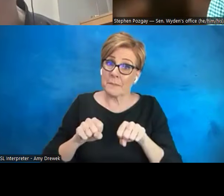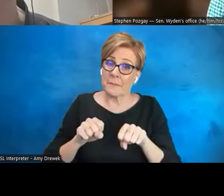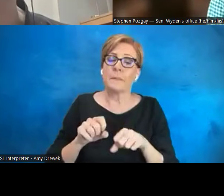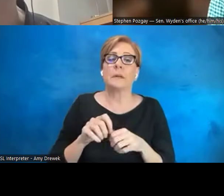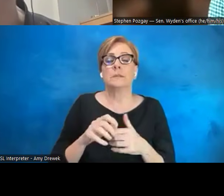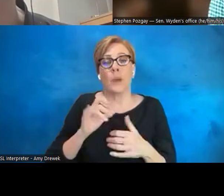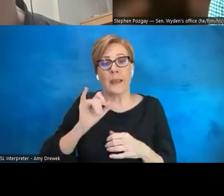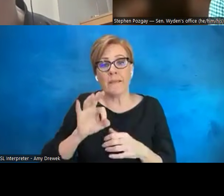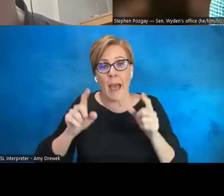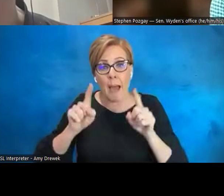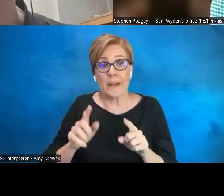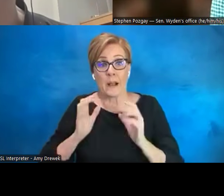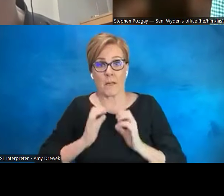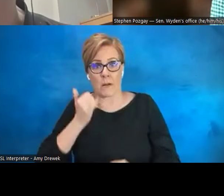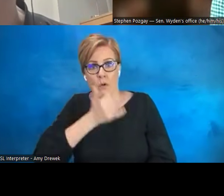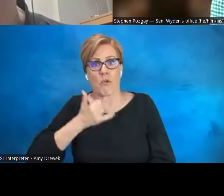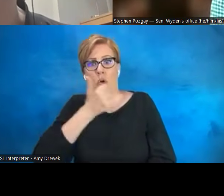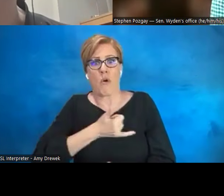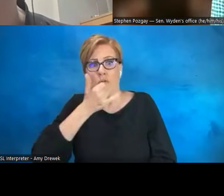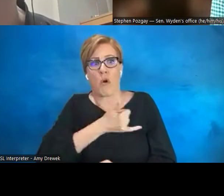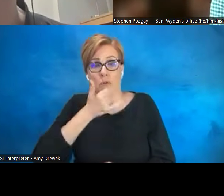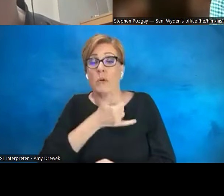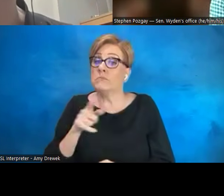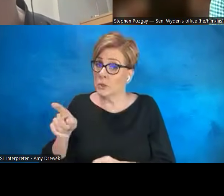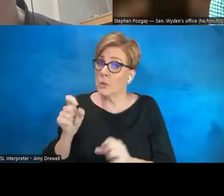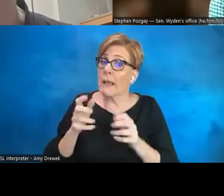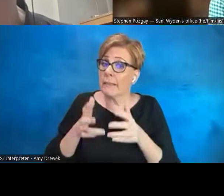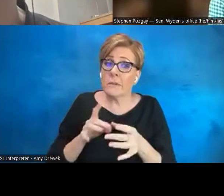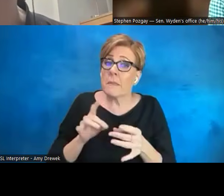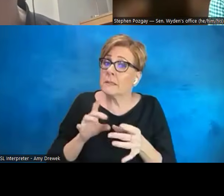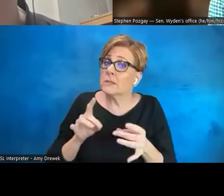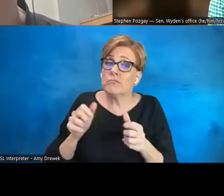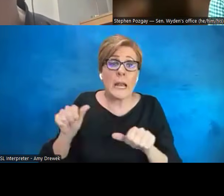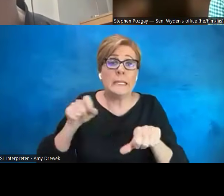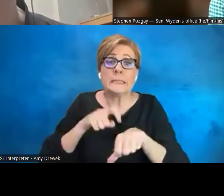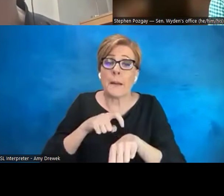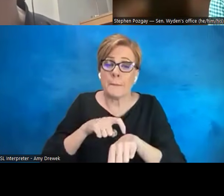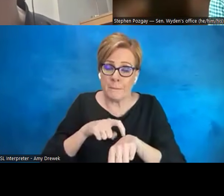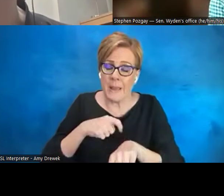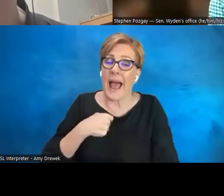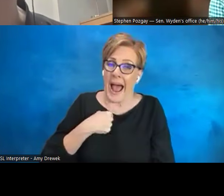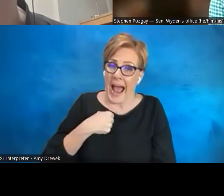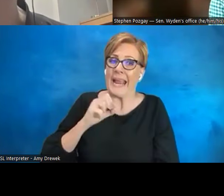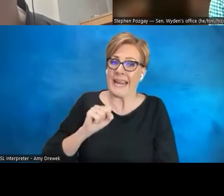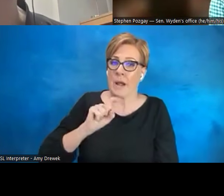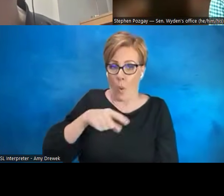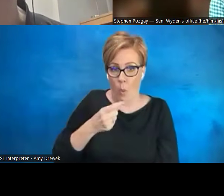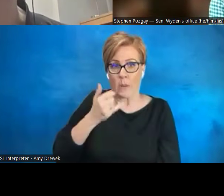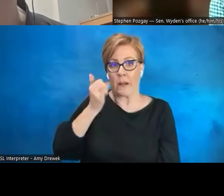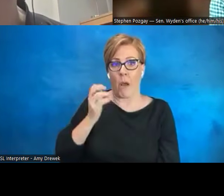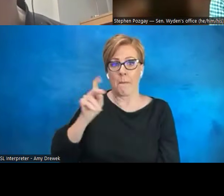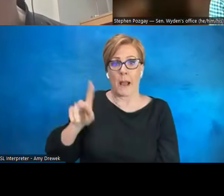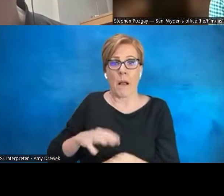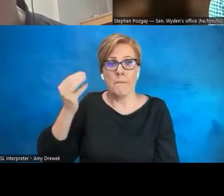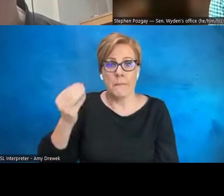client who calls all the time, you can say, you can leave me a message whenever you want. I'll only be able to call you back on Mondays, or I